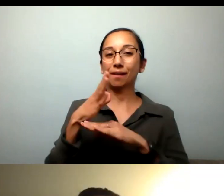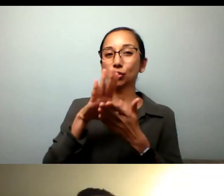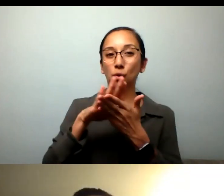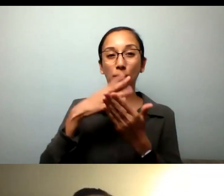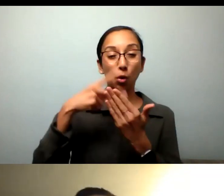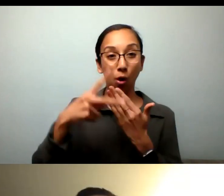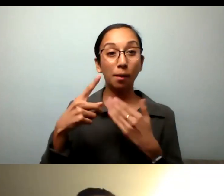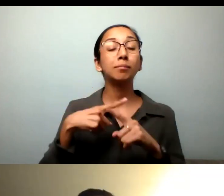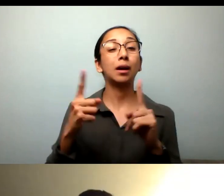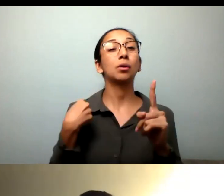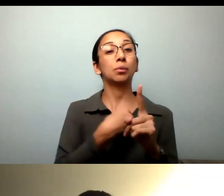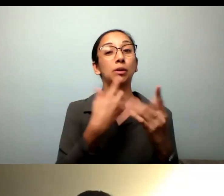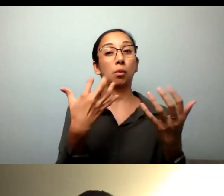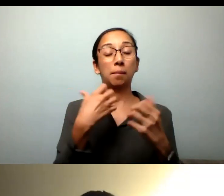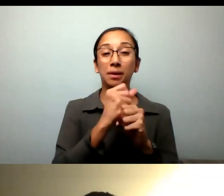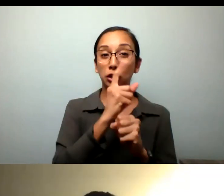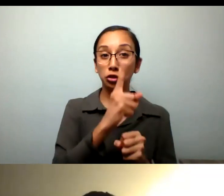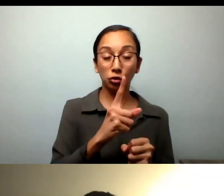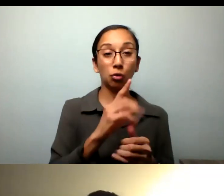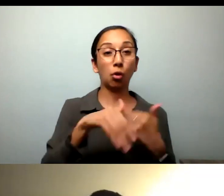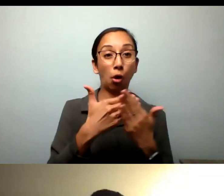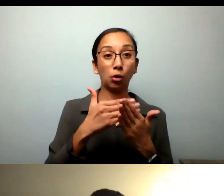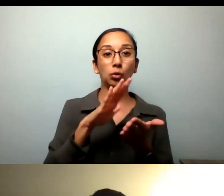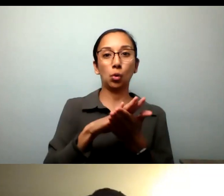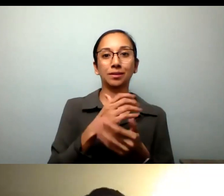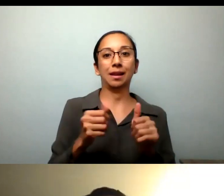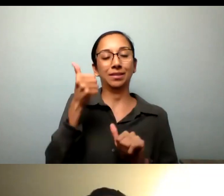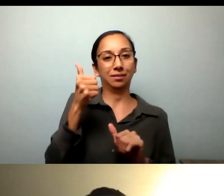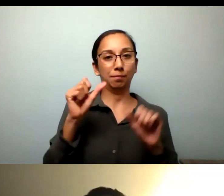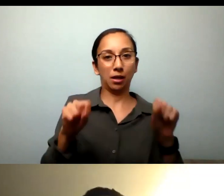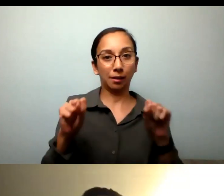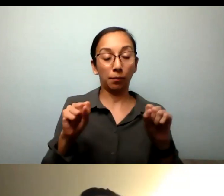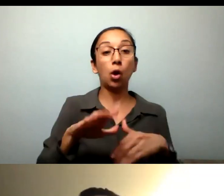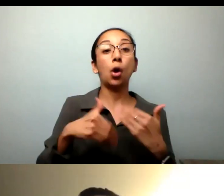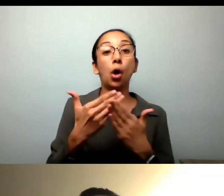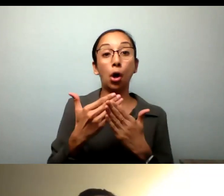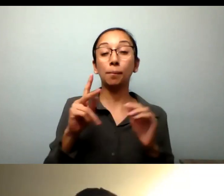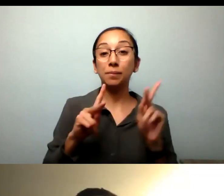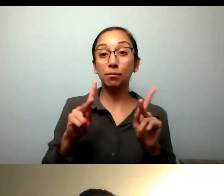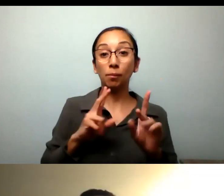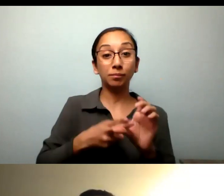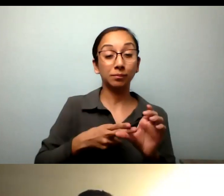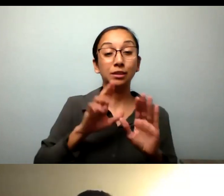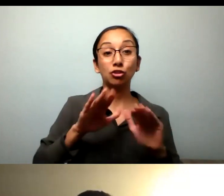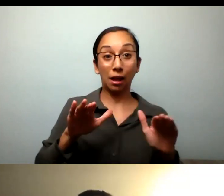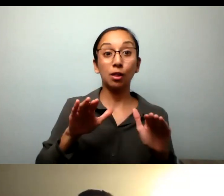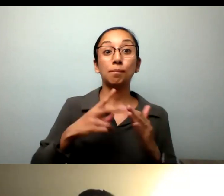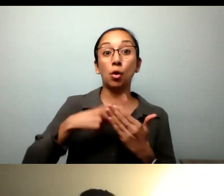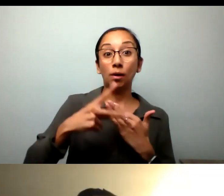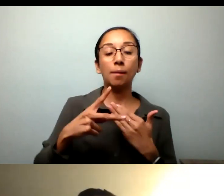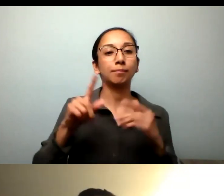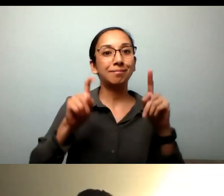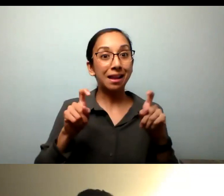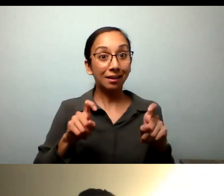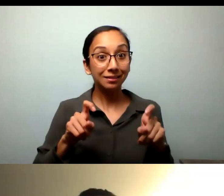are as safe as possible. All the students and staff members that are participating in the childcare program have been tested, and we're